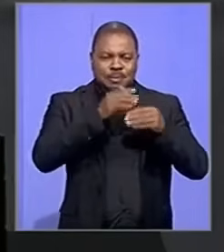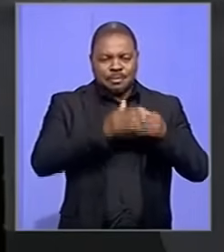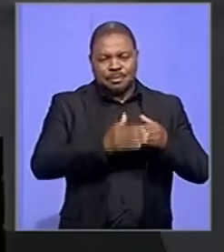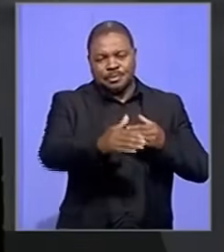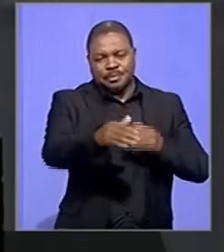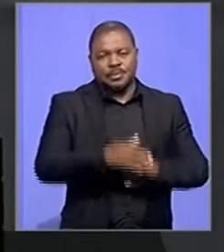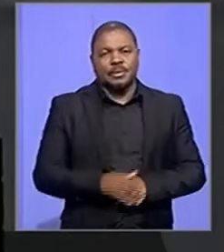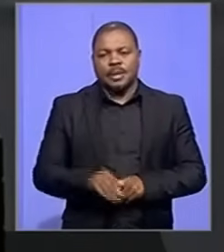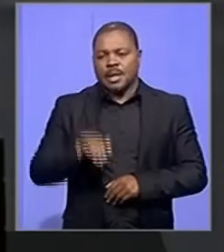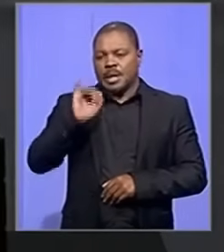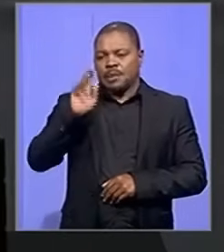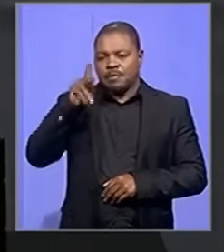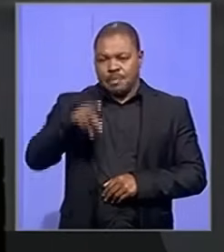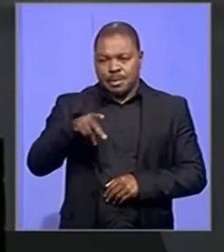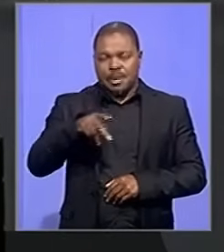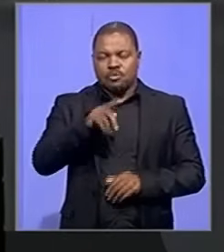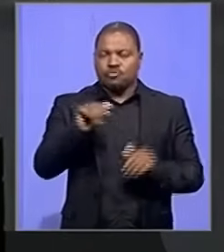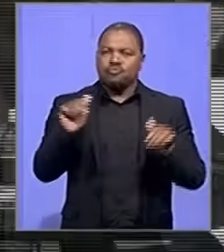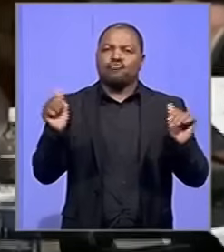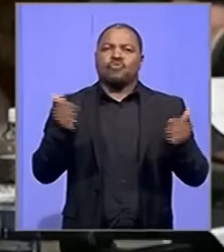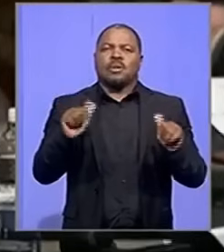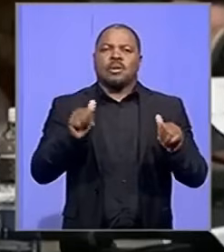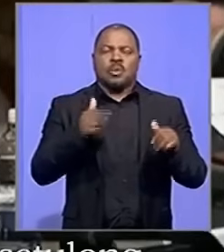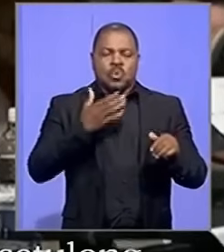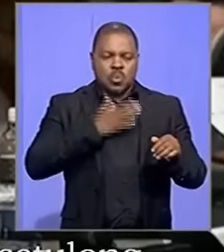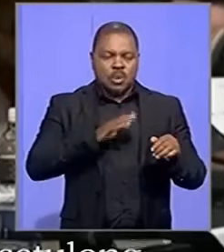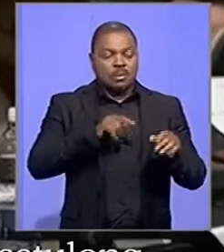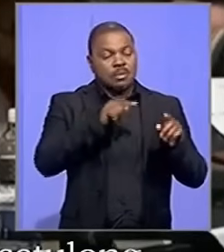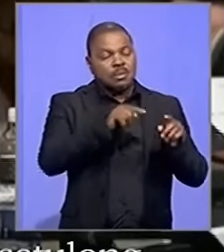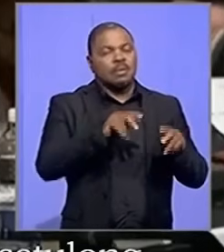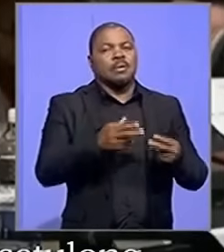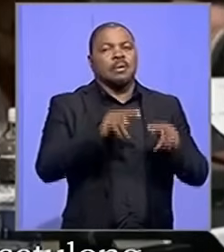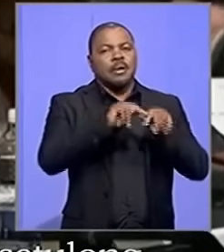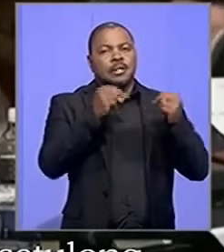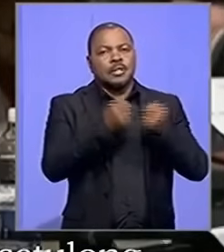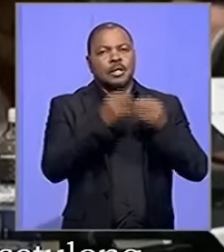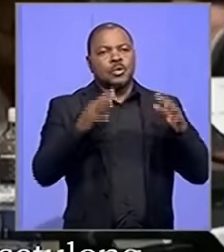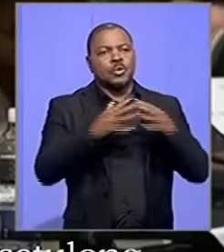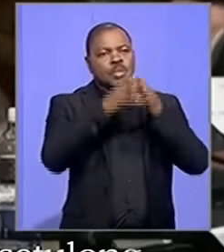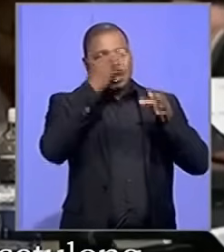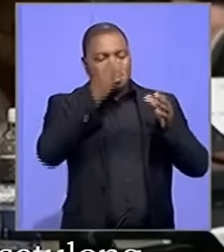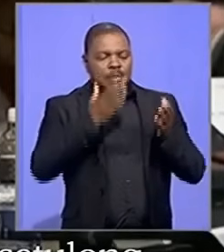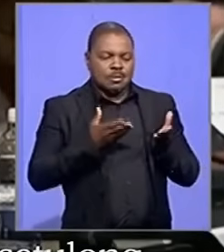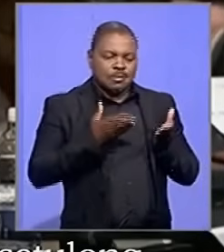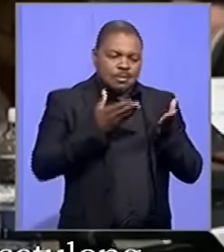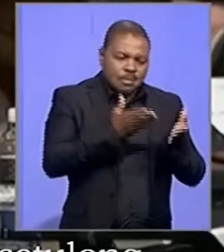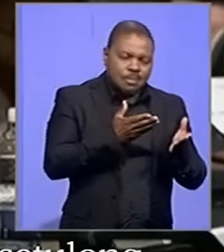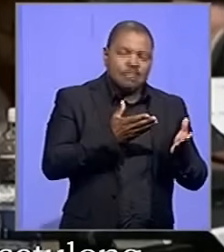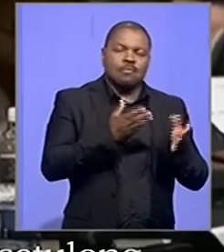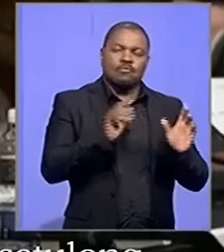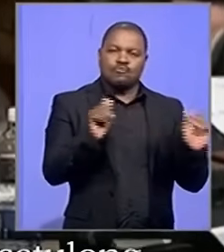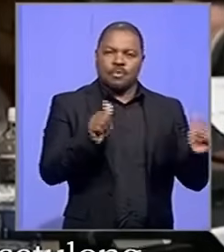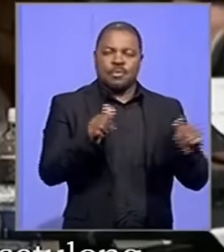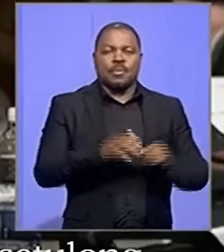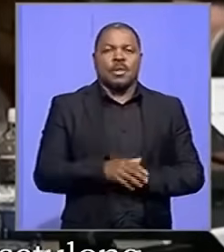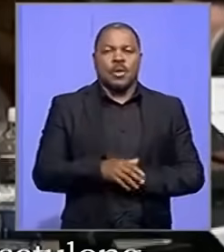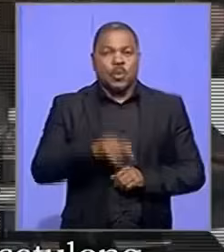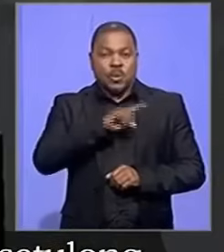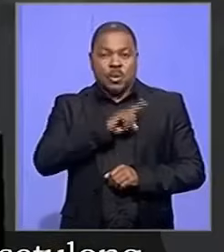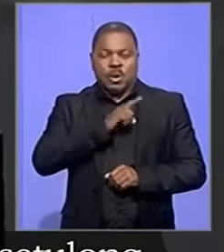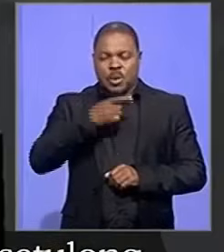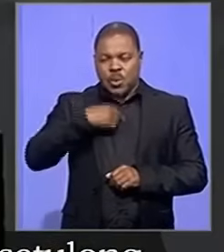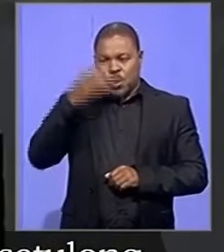The IFP stands ready to serve in the government of national unity, knowing that